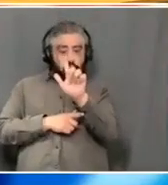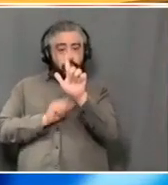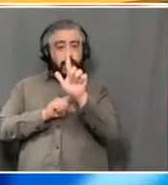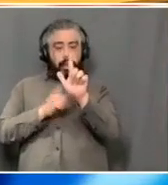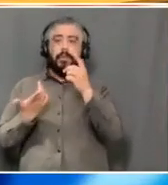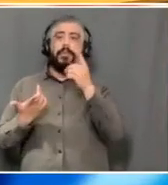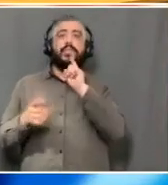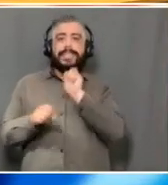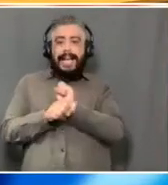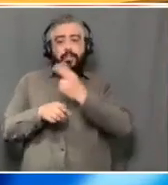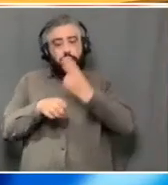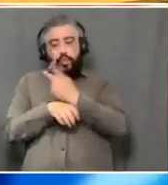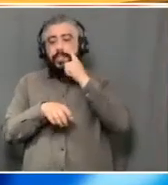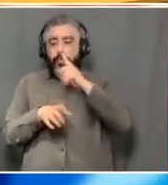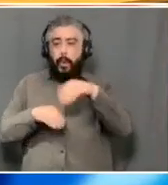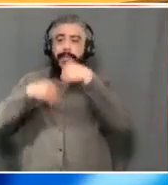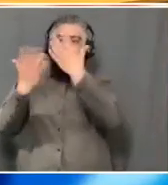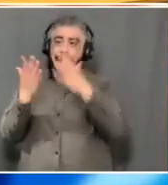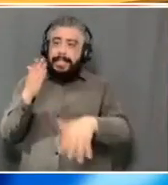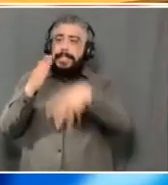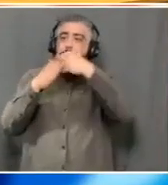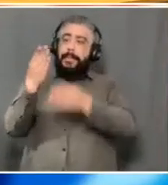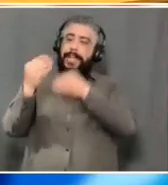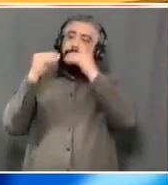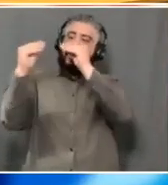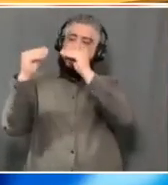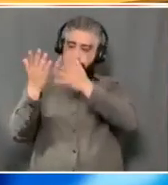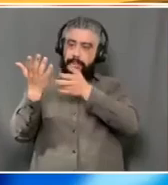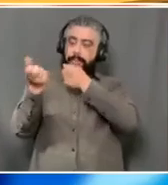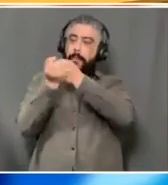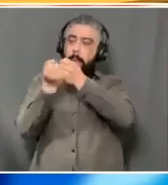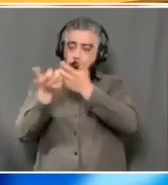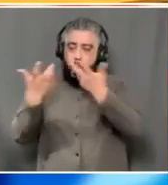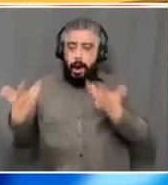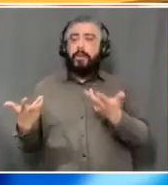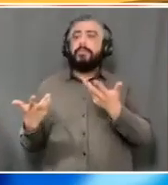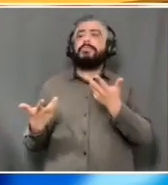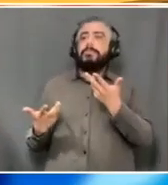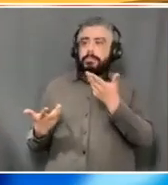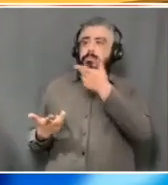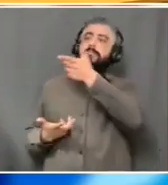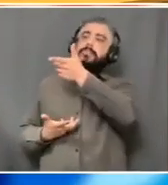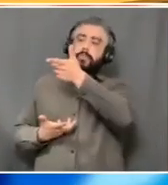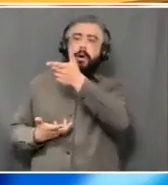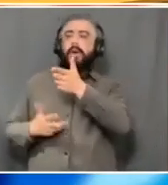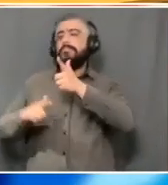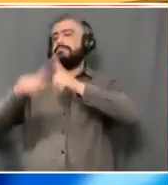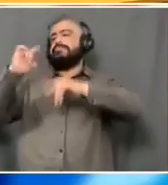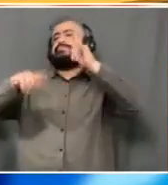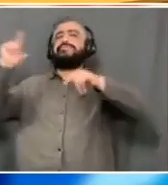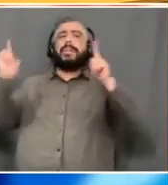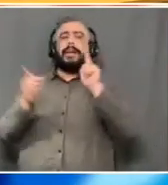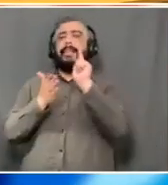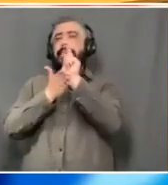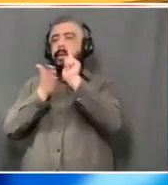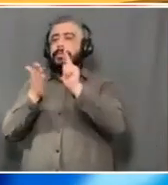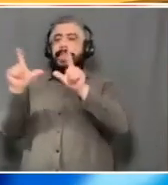provide supplemental instructional supports, and so it just varies. Licenses and